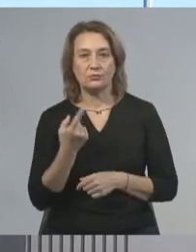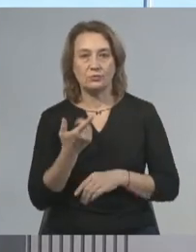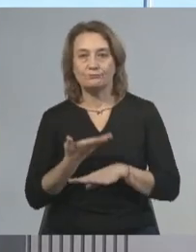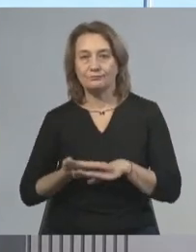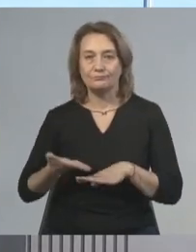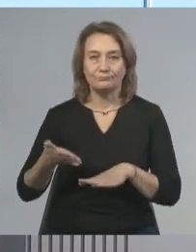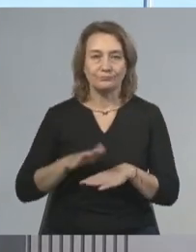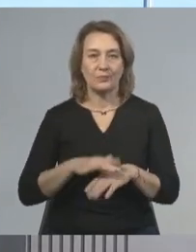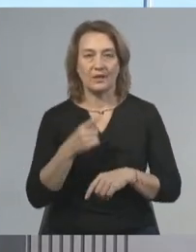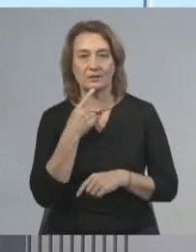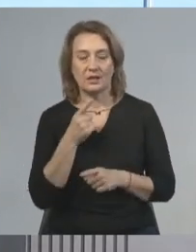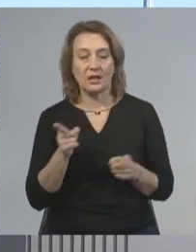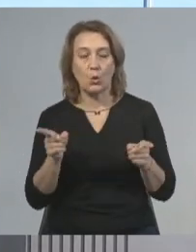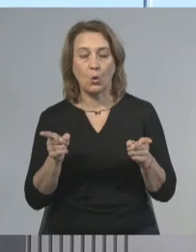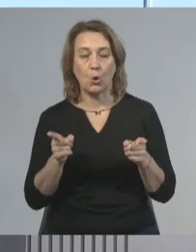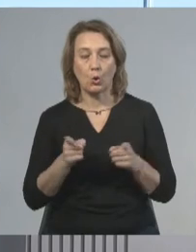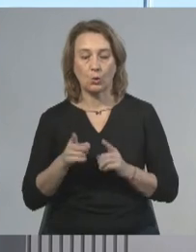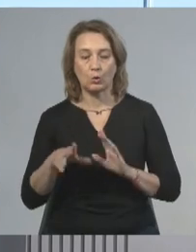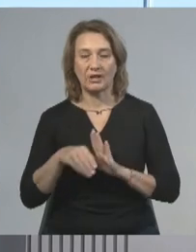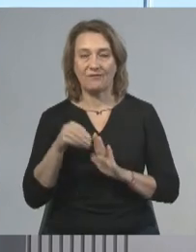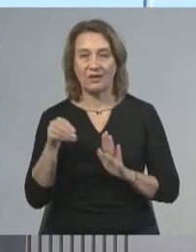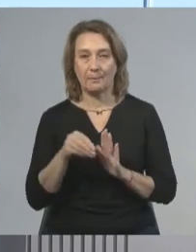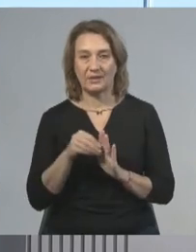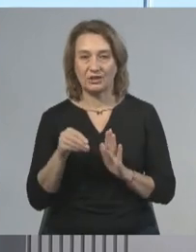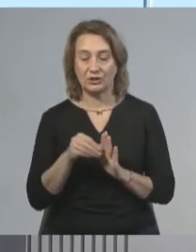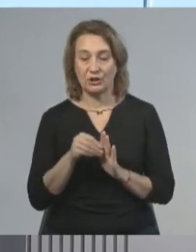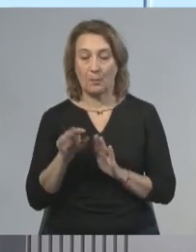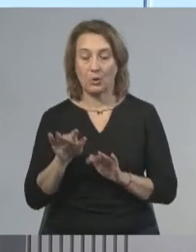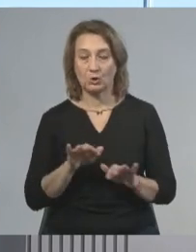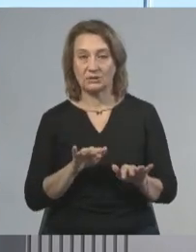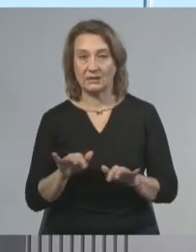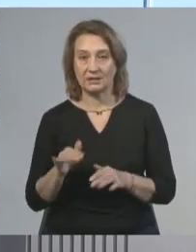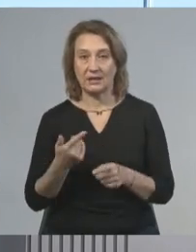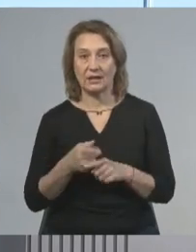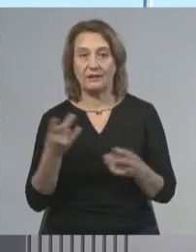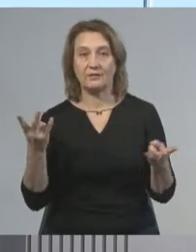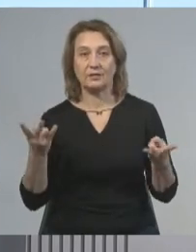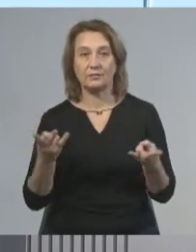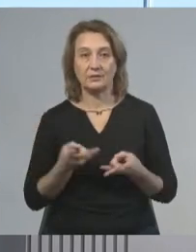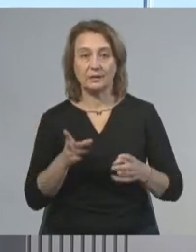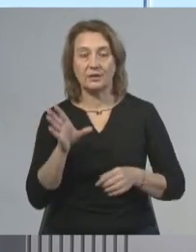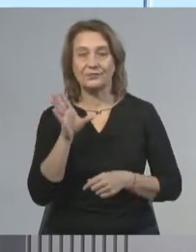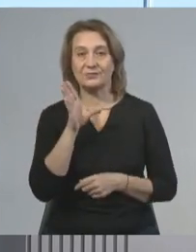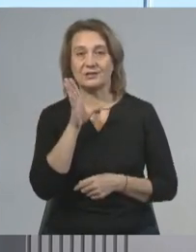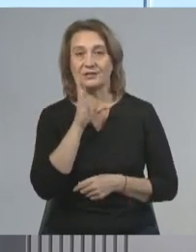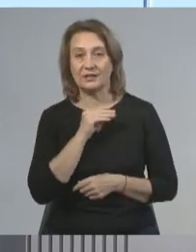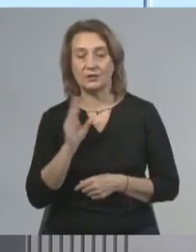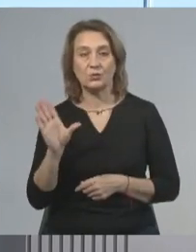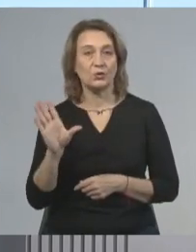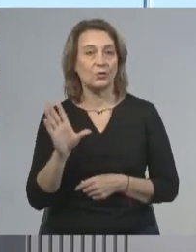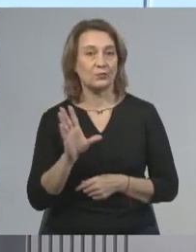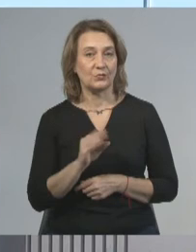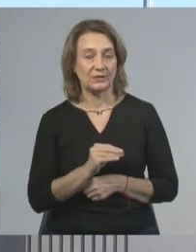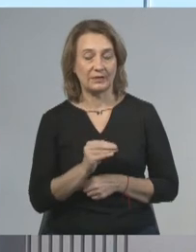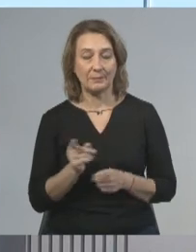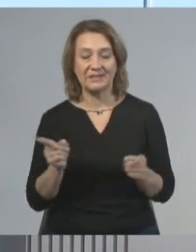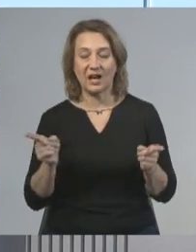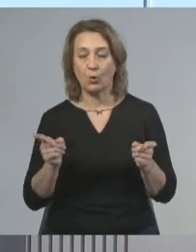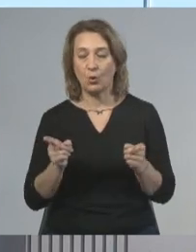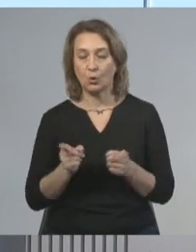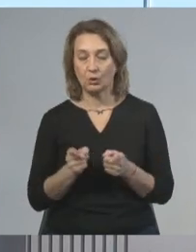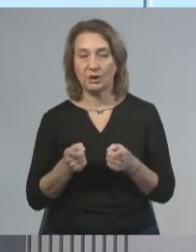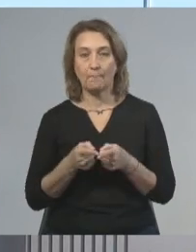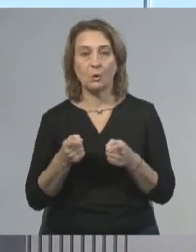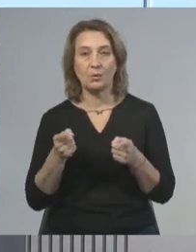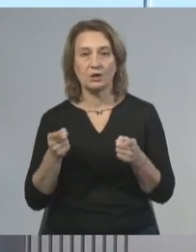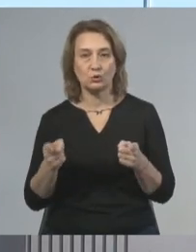the details of these documents it's even more complicated because of the election process is is the election campaign is quite fast and you